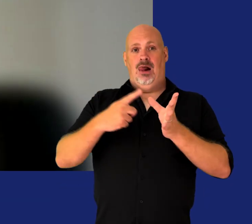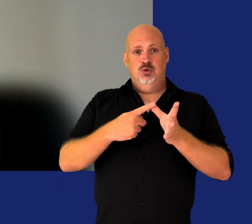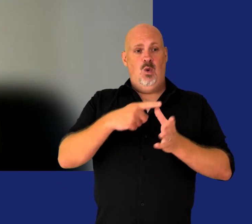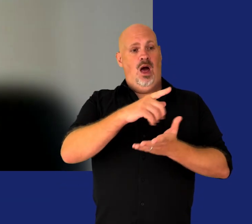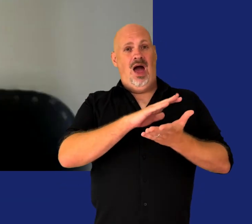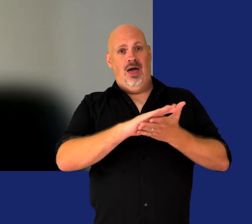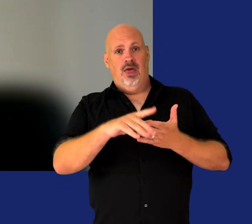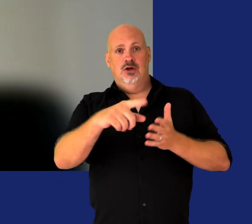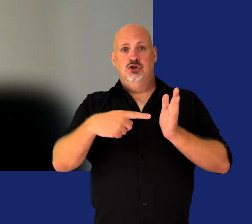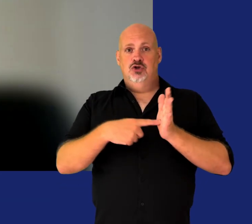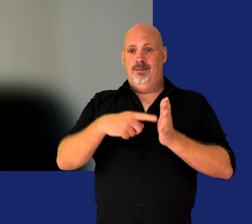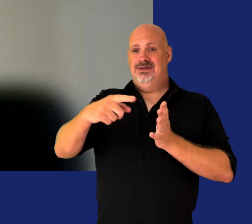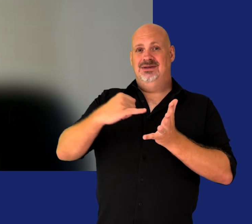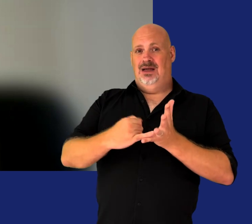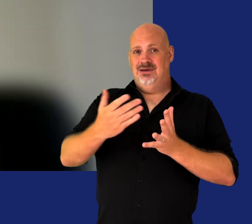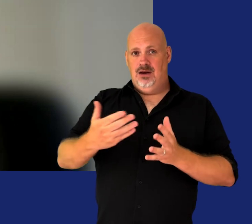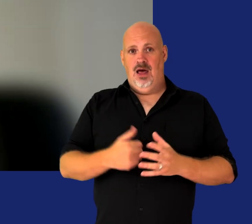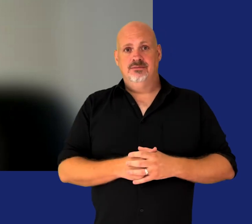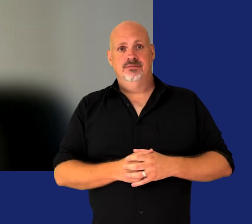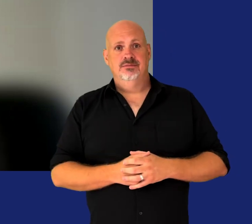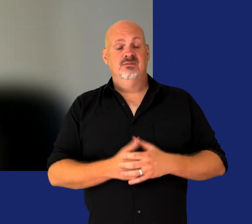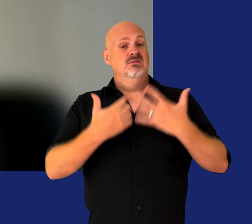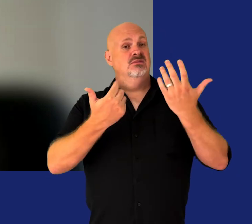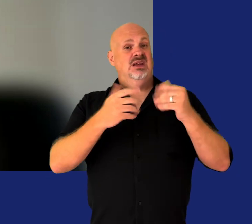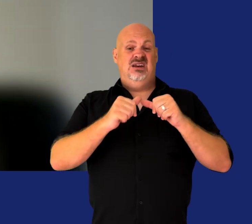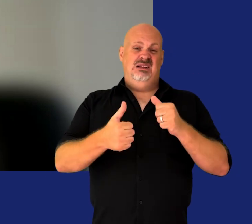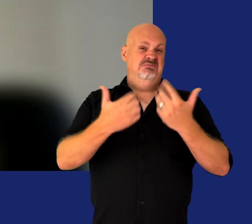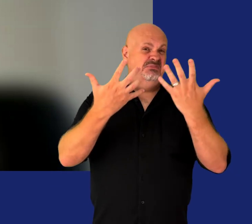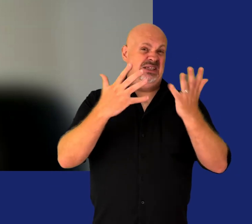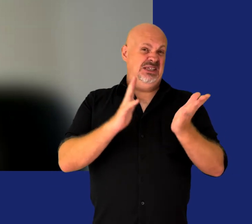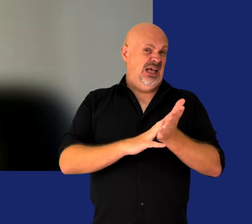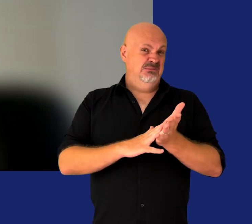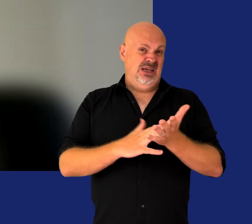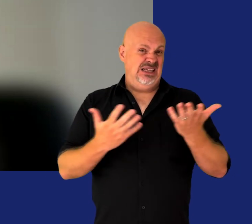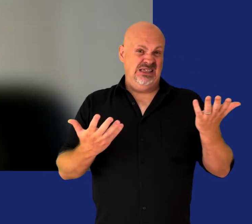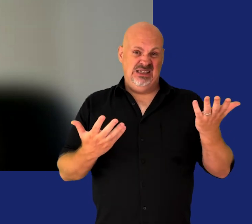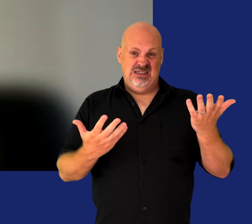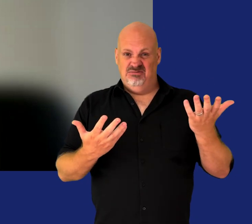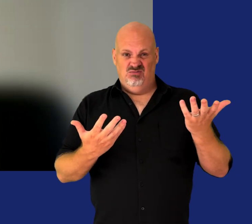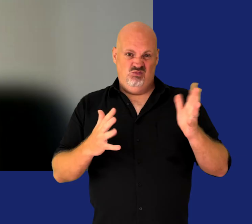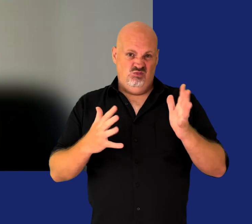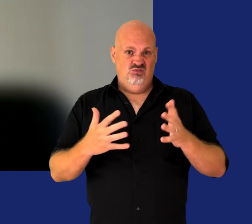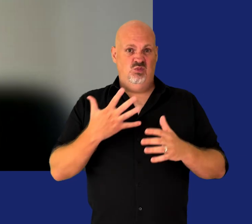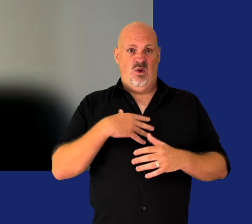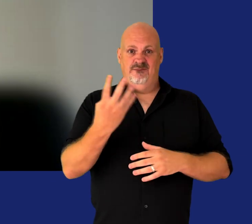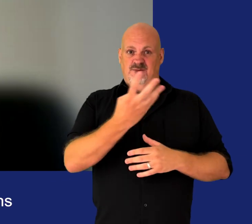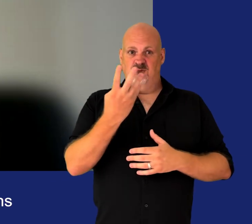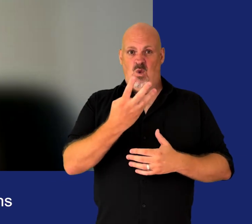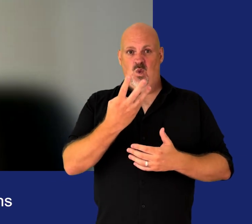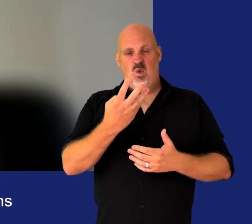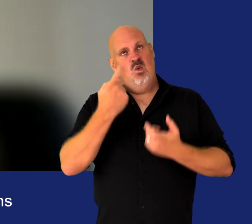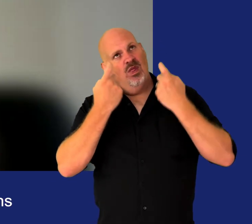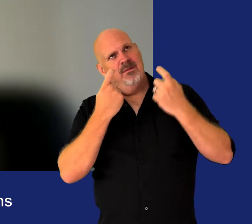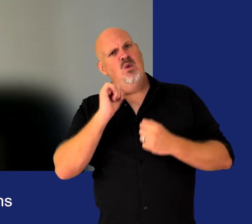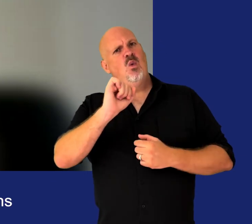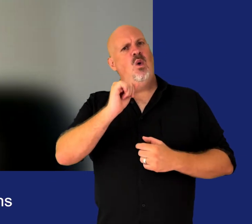Let's go back to Aldona, Heather, Thomas and Santana. Just for the next 10 minutes or so, I'd like for you 4 to think